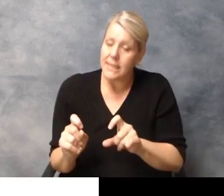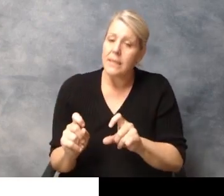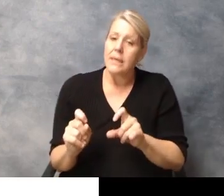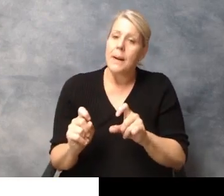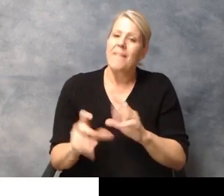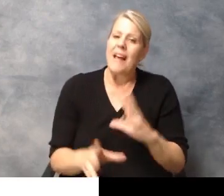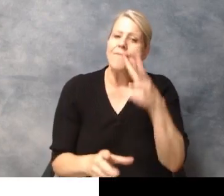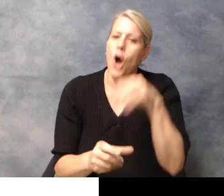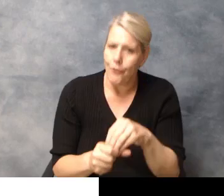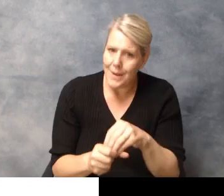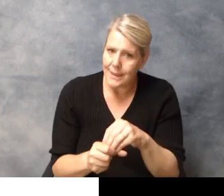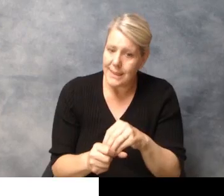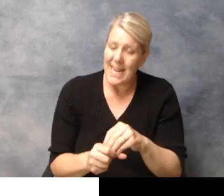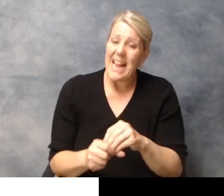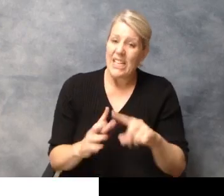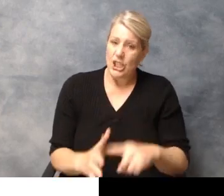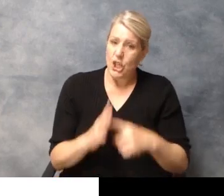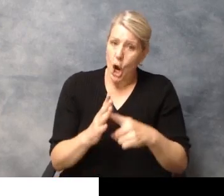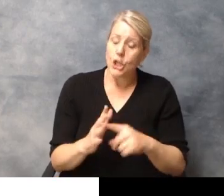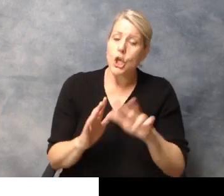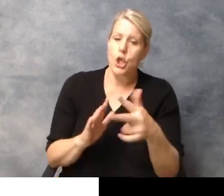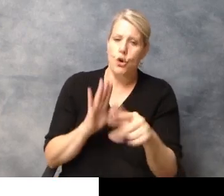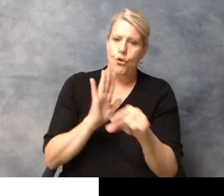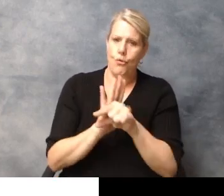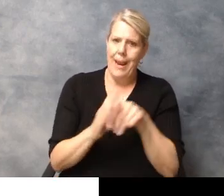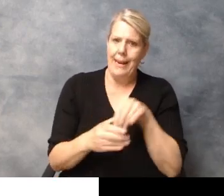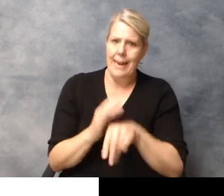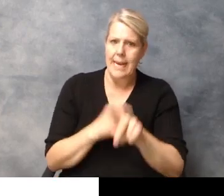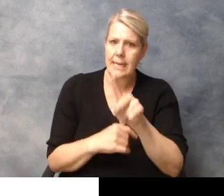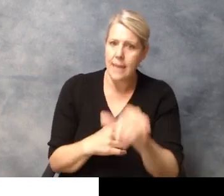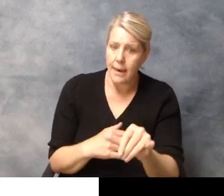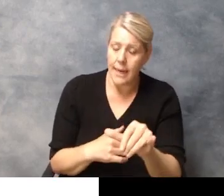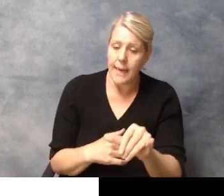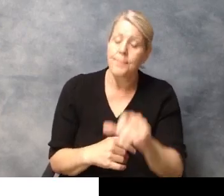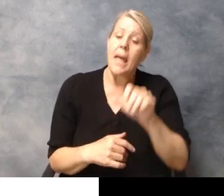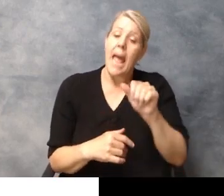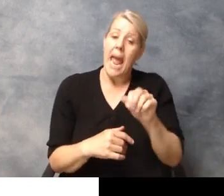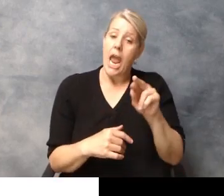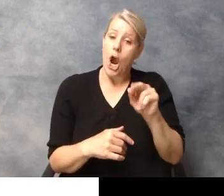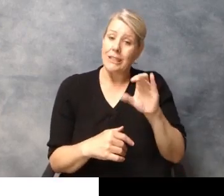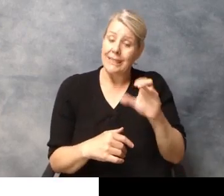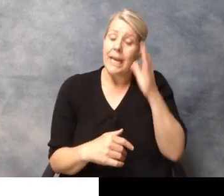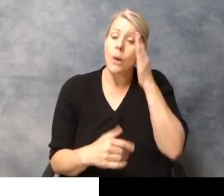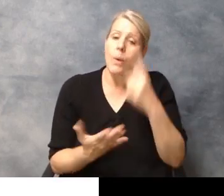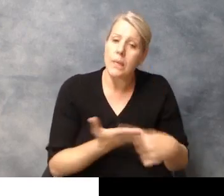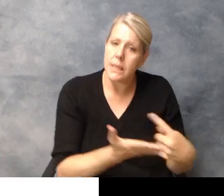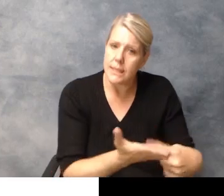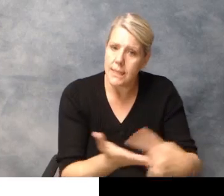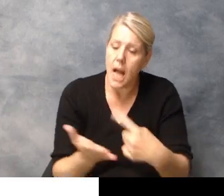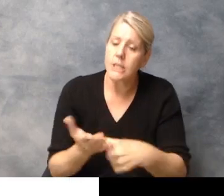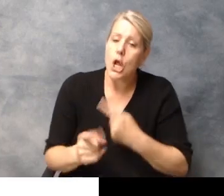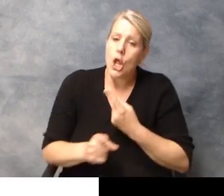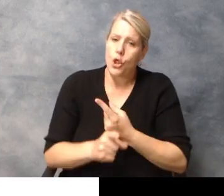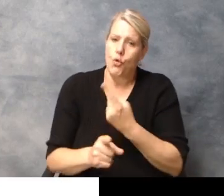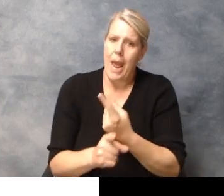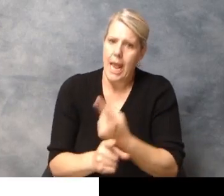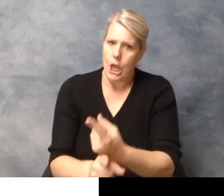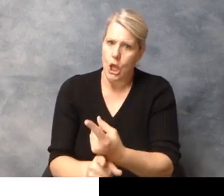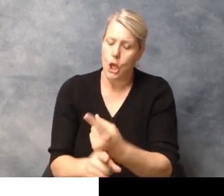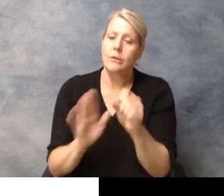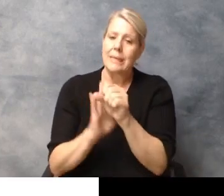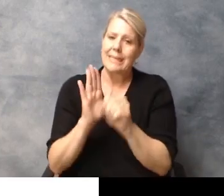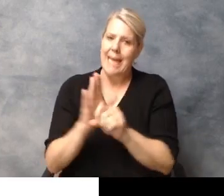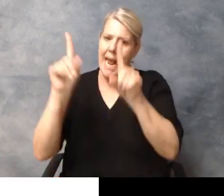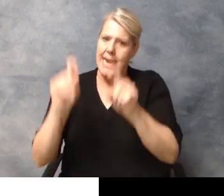level 3 in the state of Kentucky. An ARC should discuss the regular state assessment for a student first as